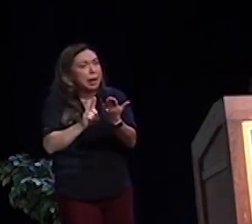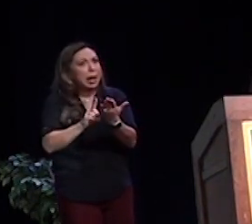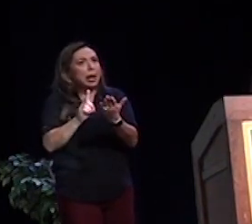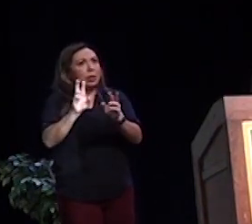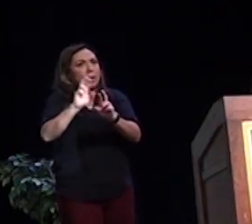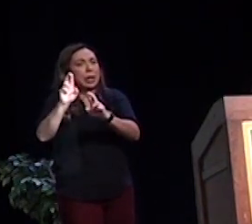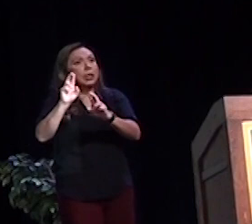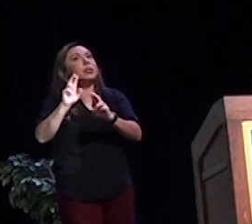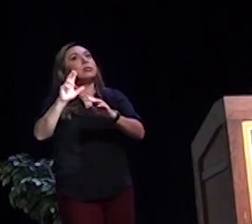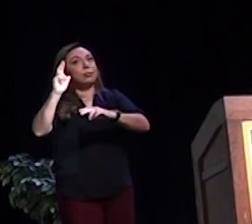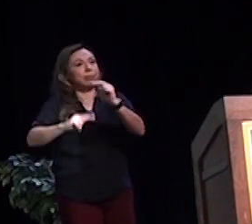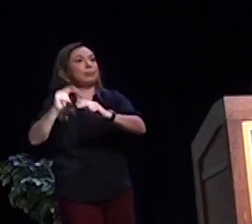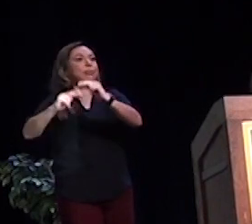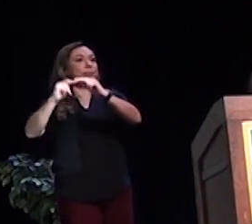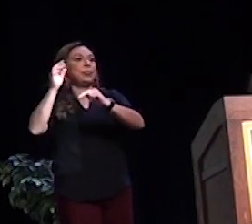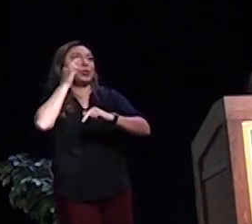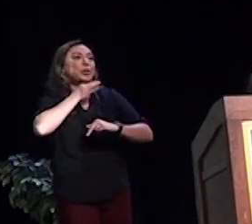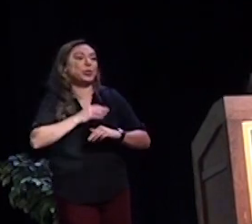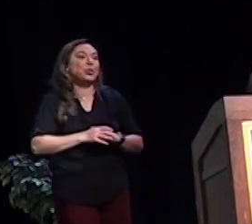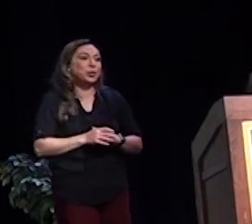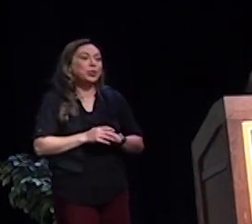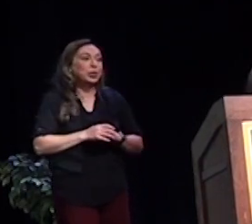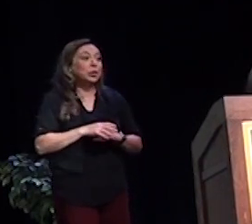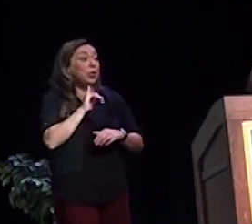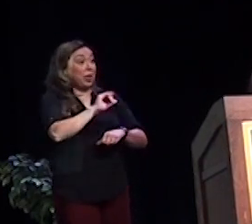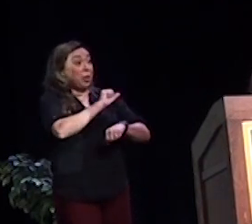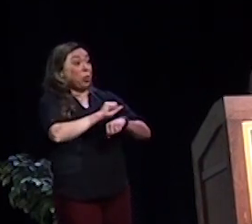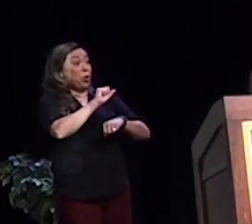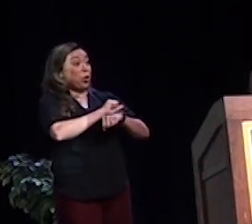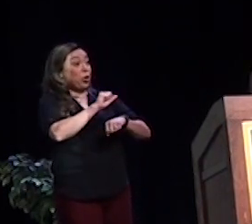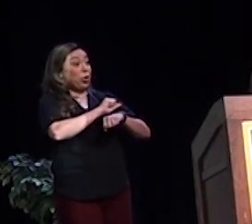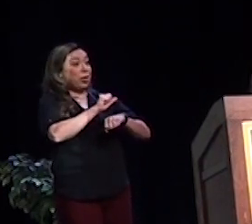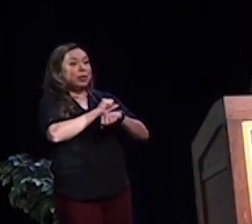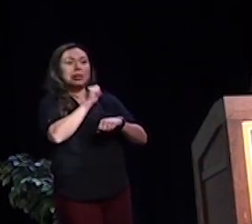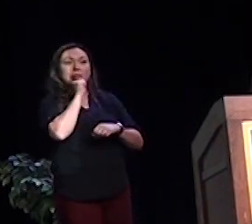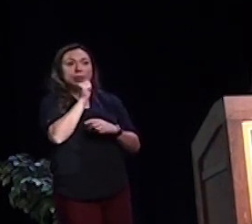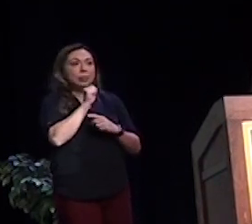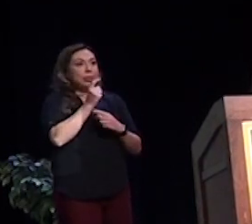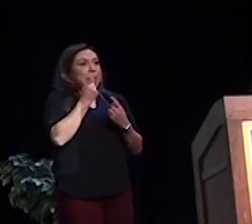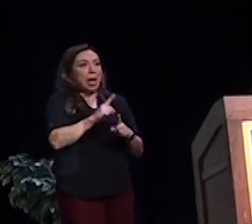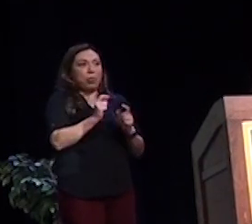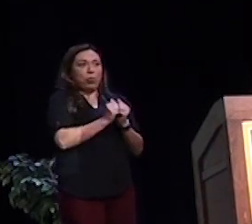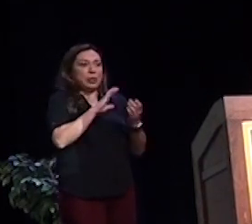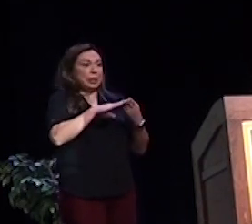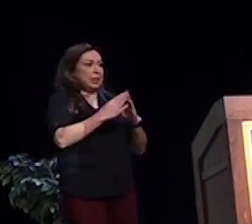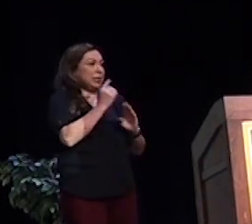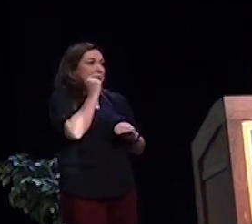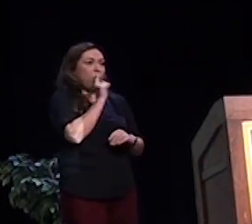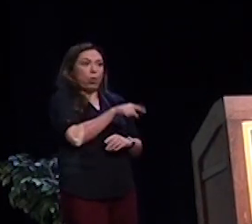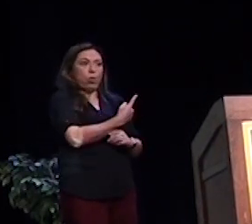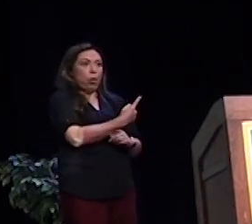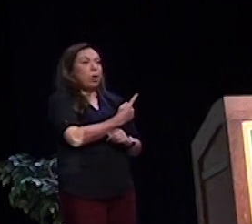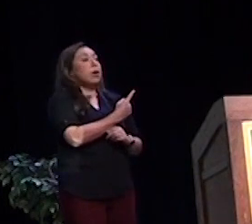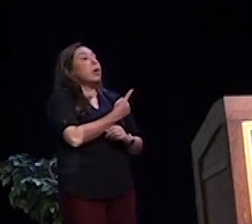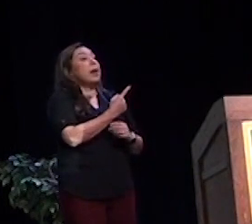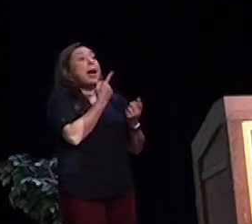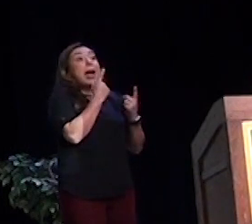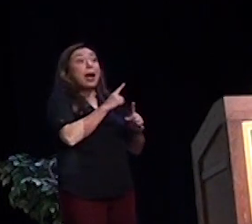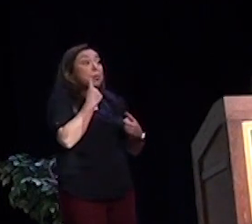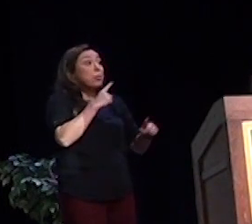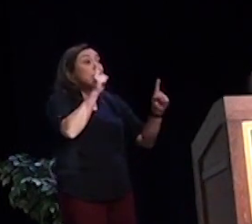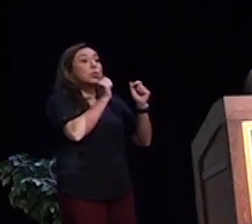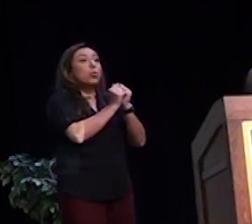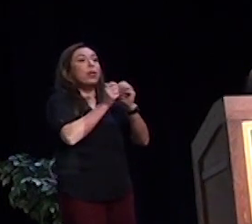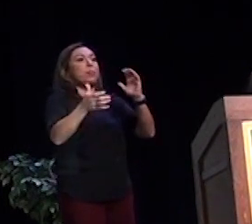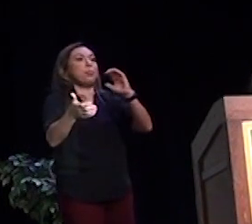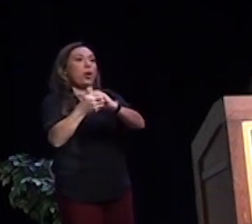finishing to get to that stage of construction. And again, this work doesn't happen with the City of San Antonio alone. It can only happen through partnerships,